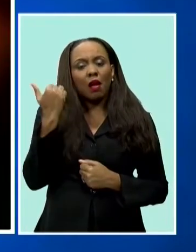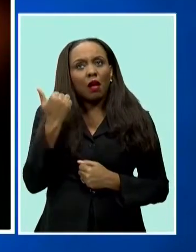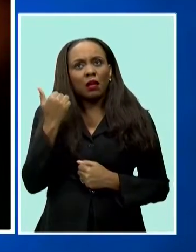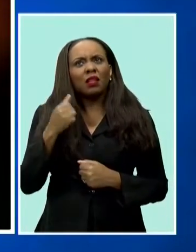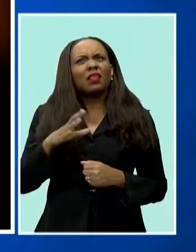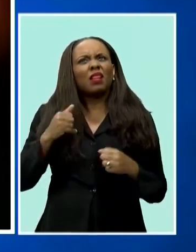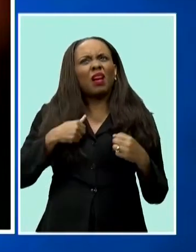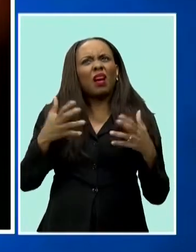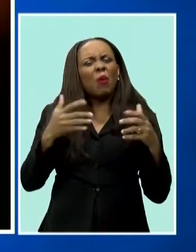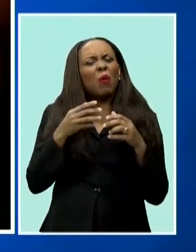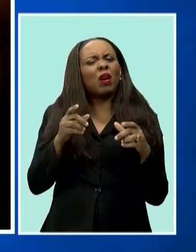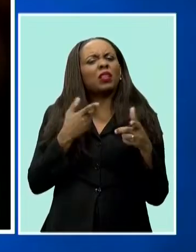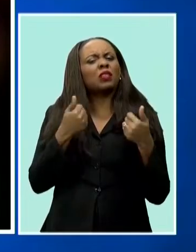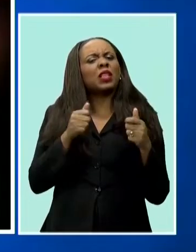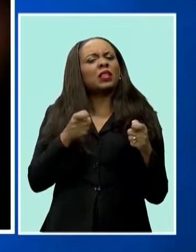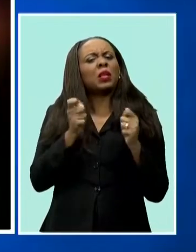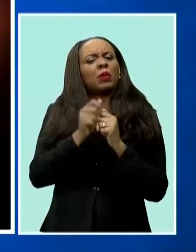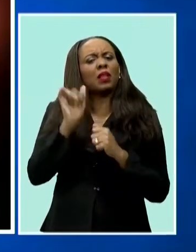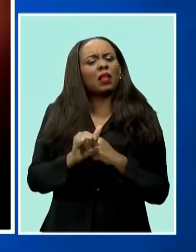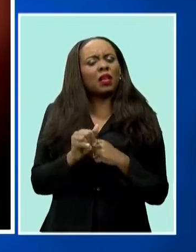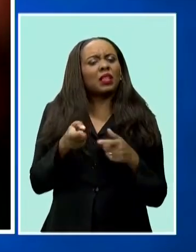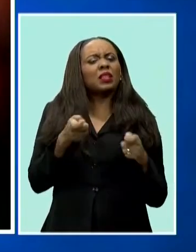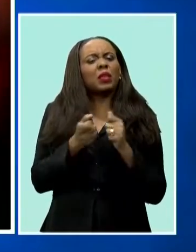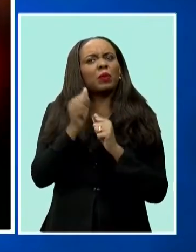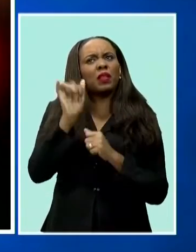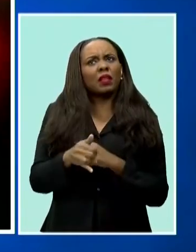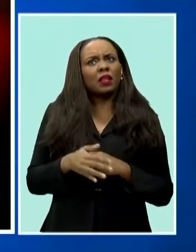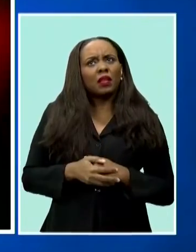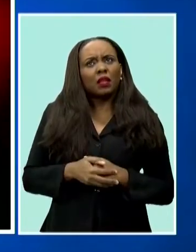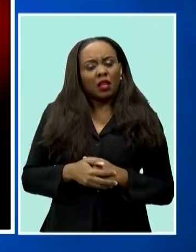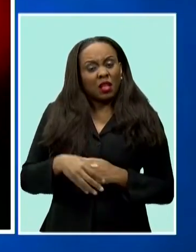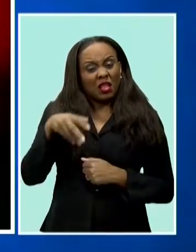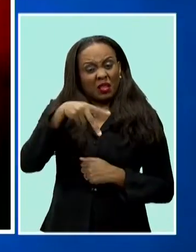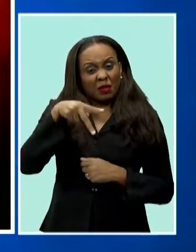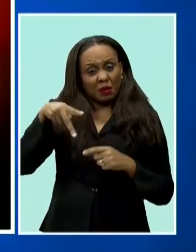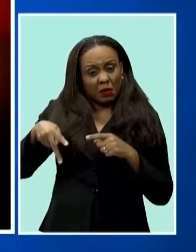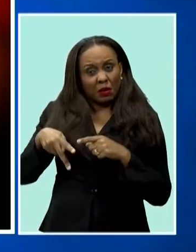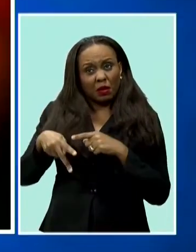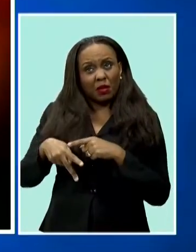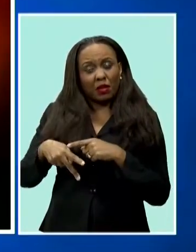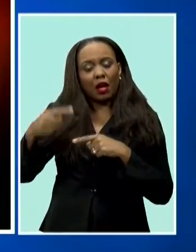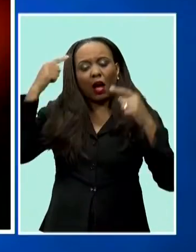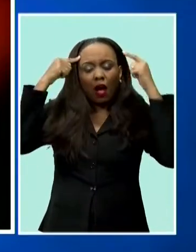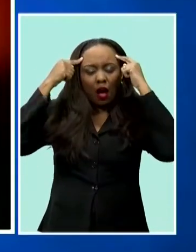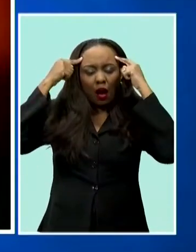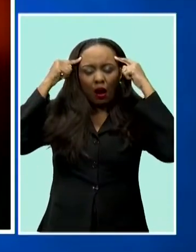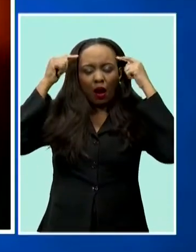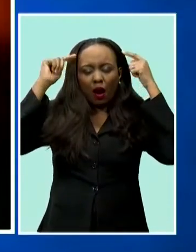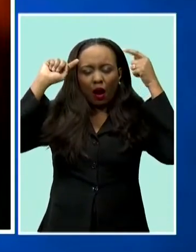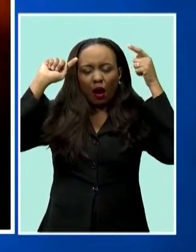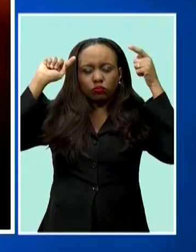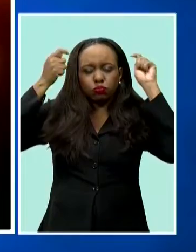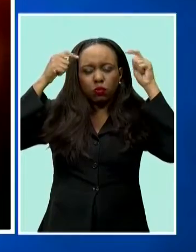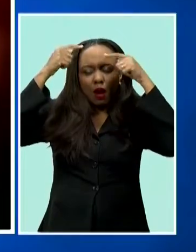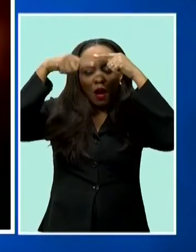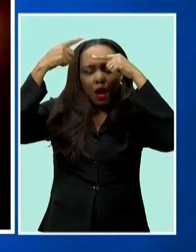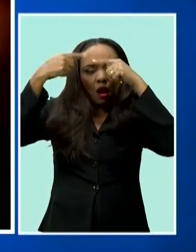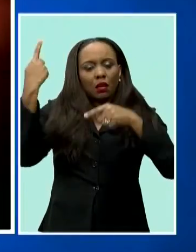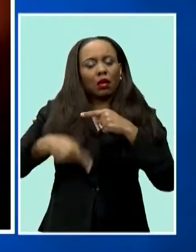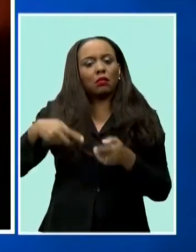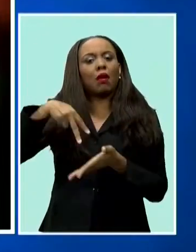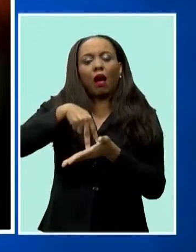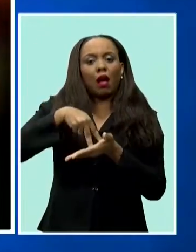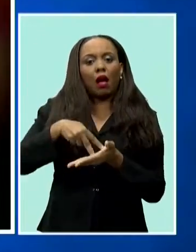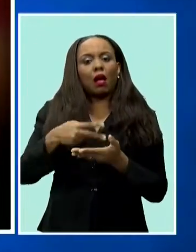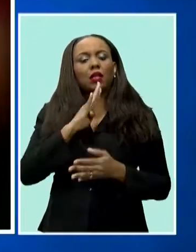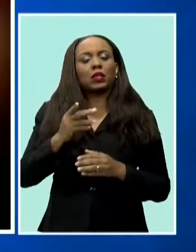No, let's deal with it. Let's deal with it. PPP, we are meant to be brainwashed, but we're not bold enough to stand up and